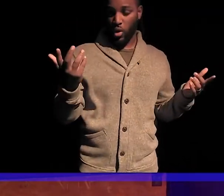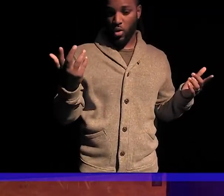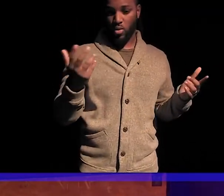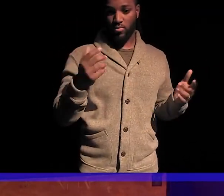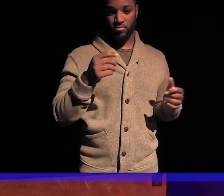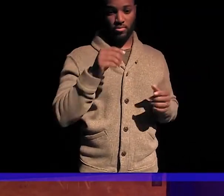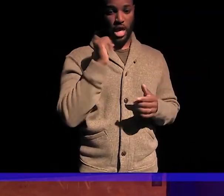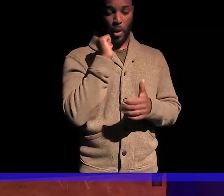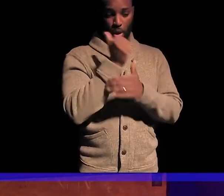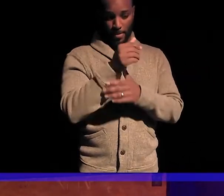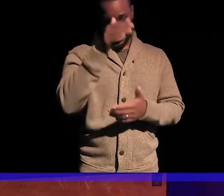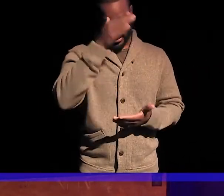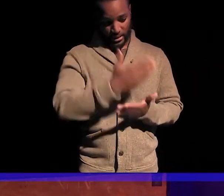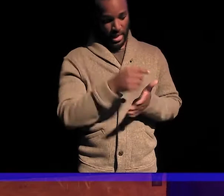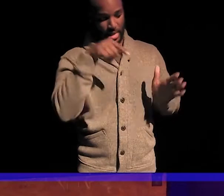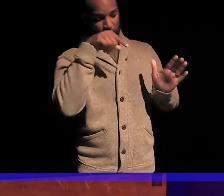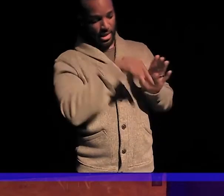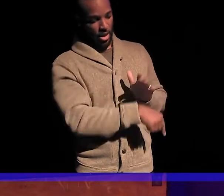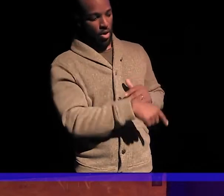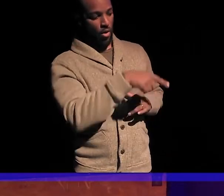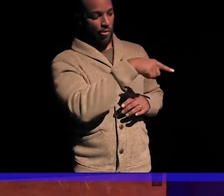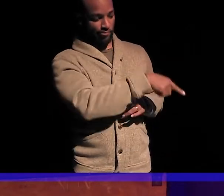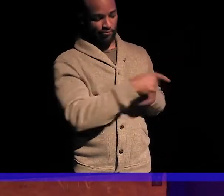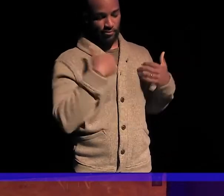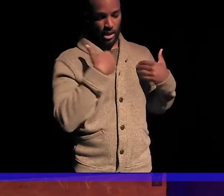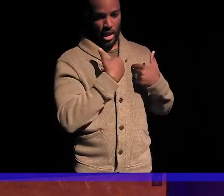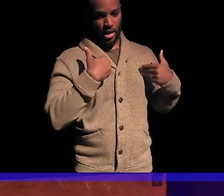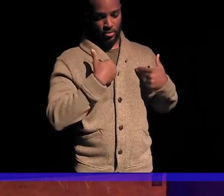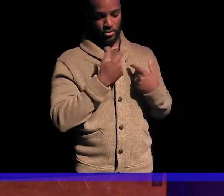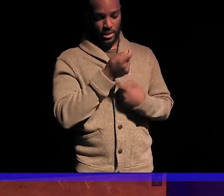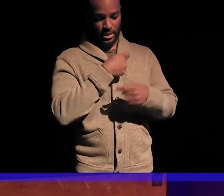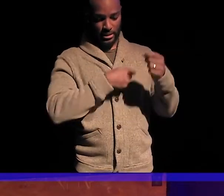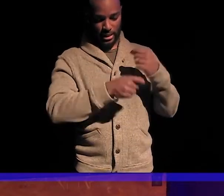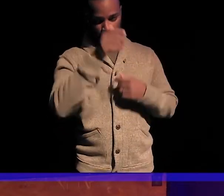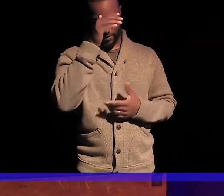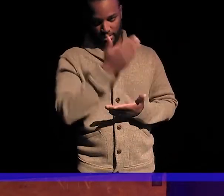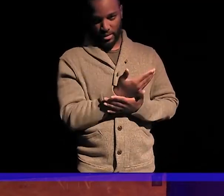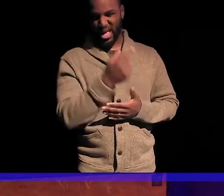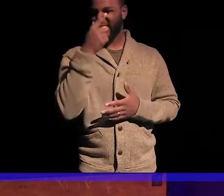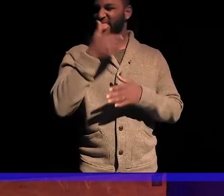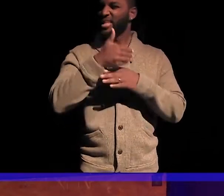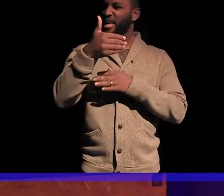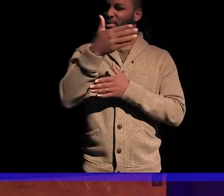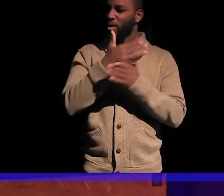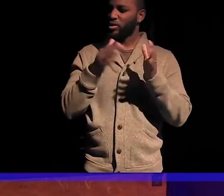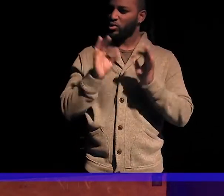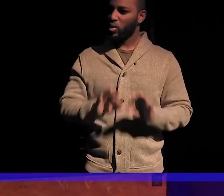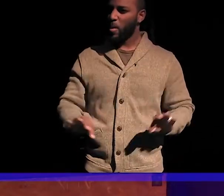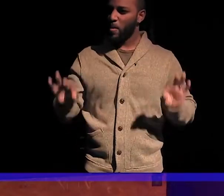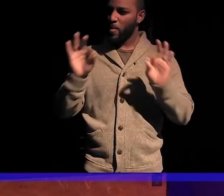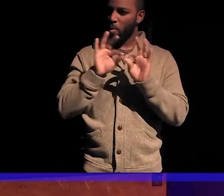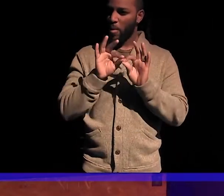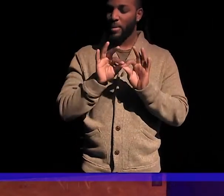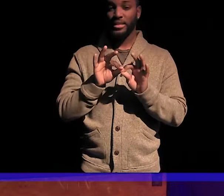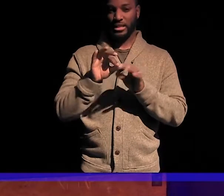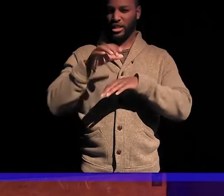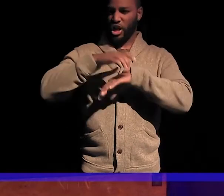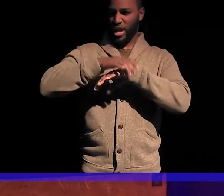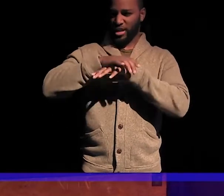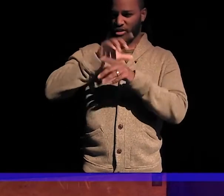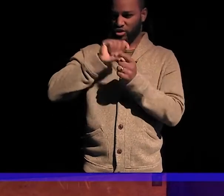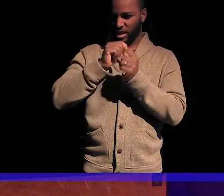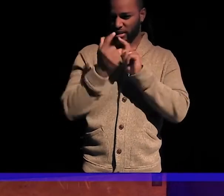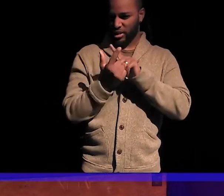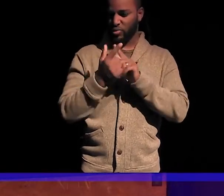this ram in Isaac's place. And I think the next part is what's so important, because in our English translation,